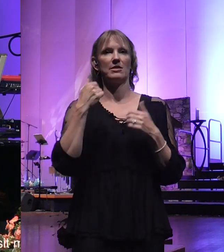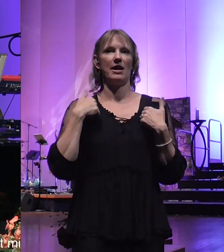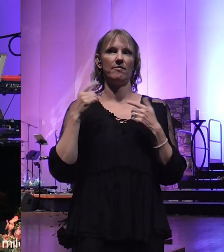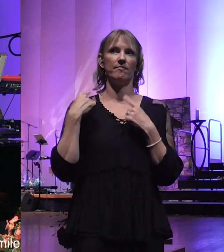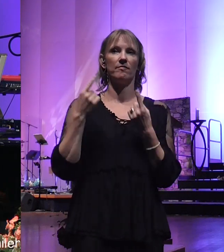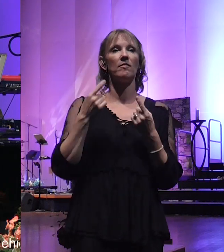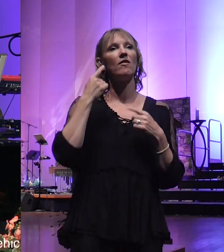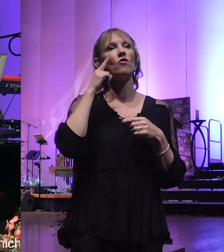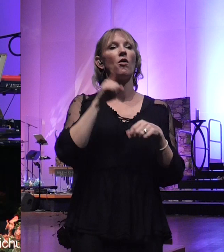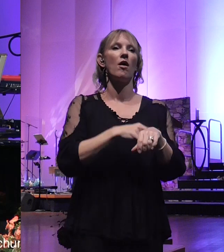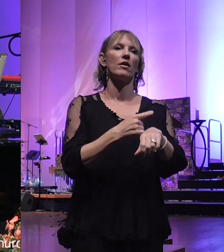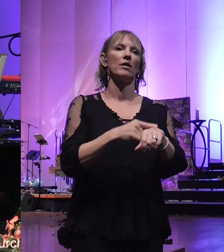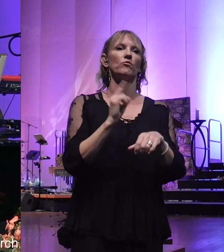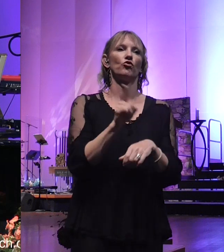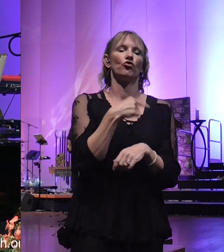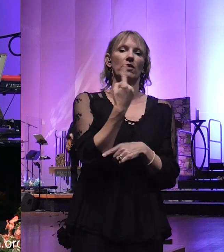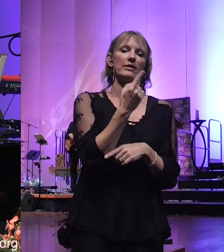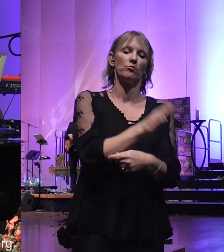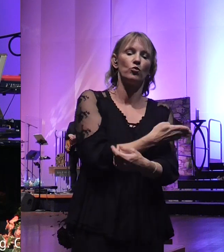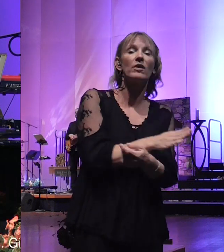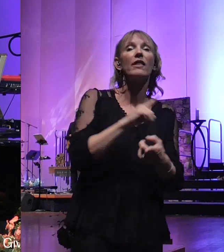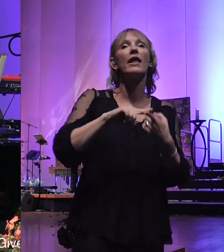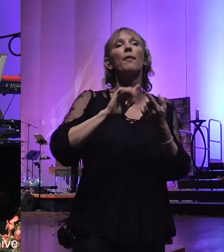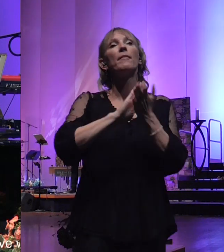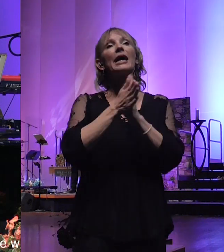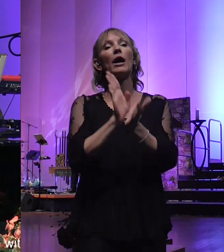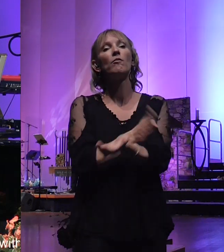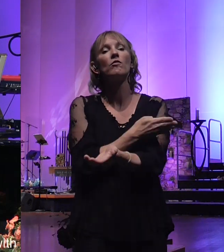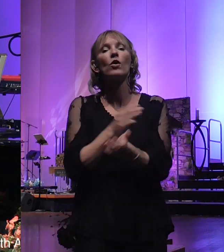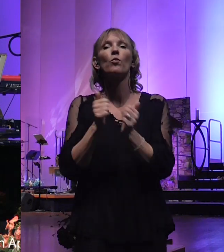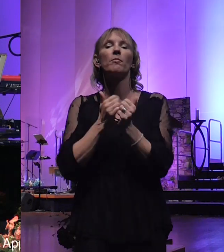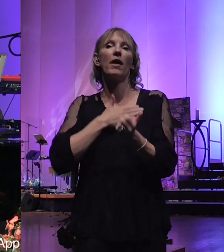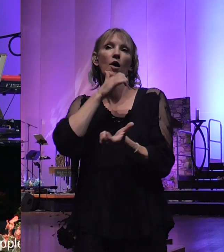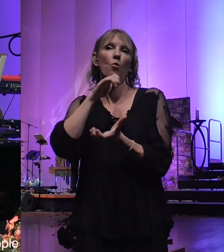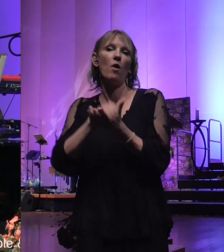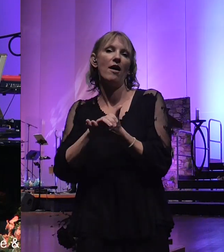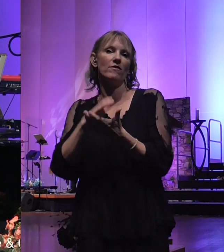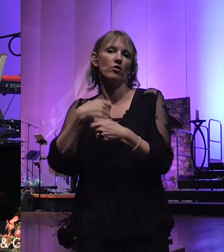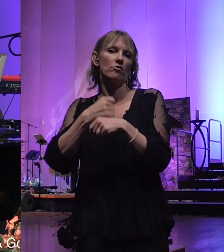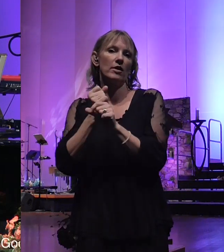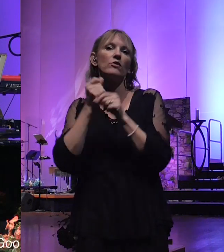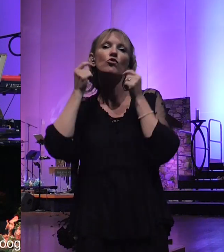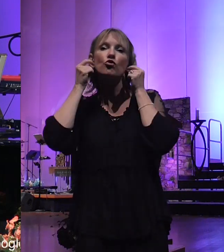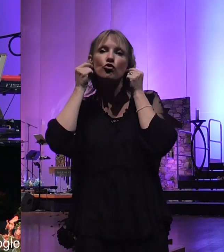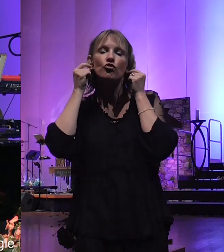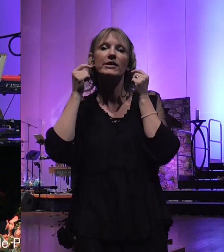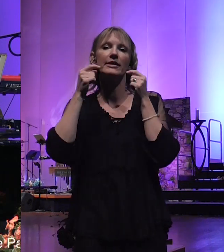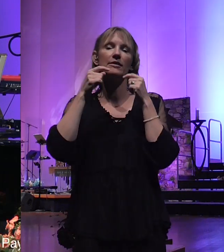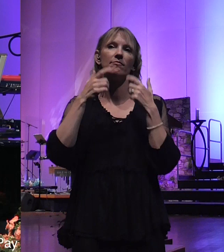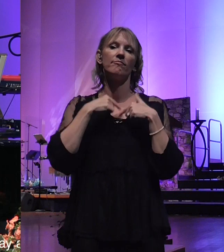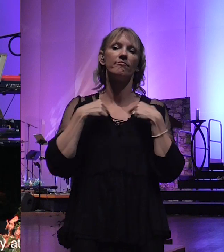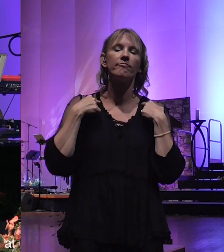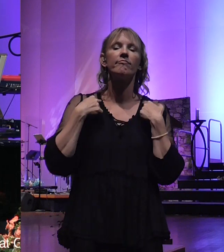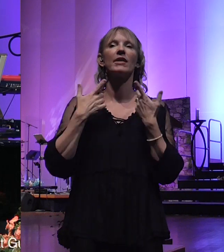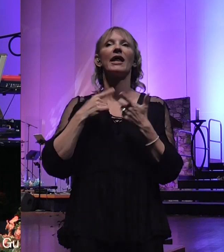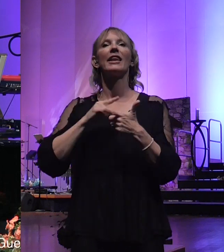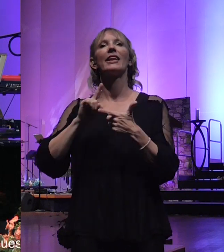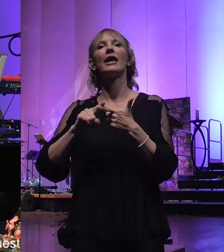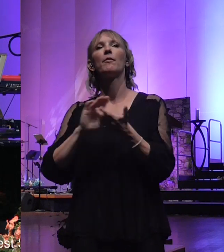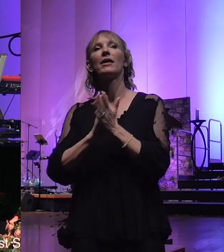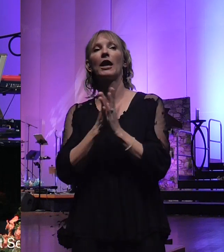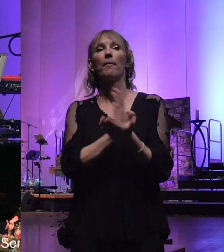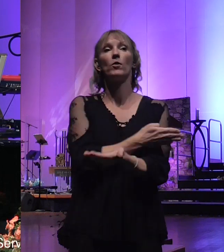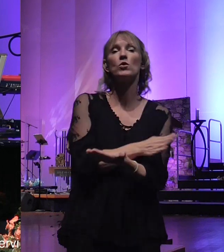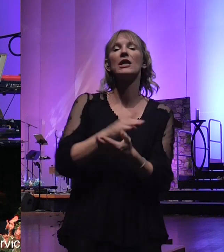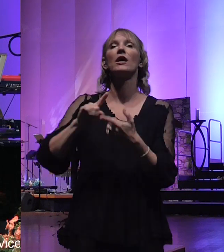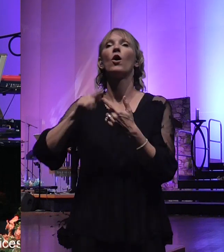it was just music. Then it became music with my wife's jewelry. My wife is a silversmith. Then it became music